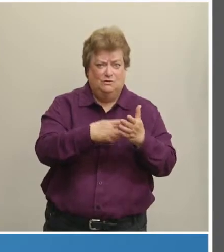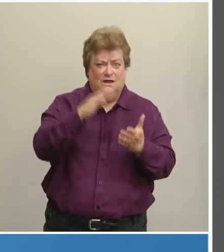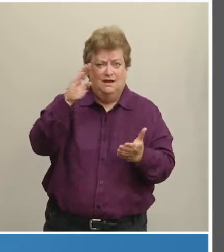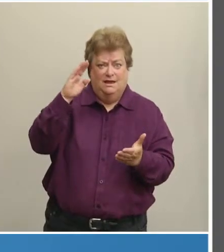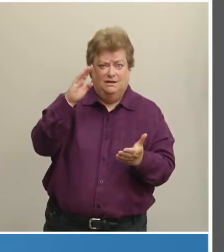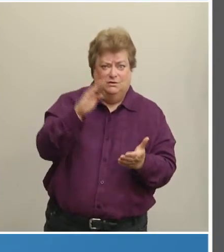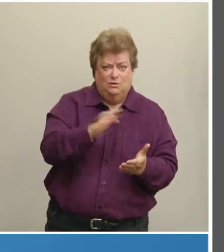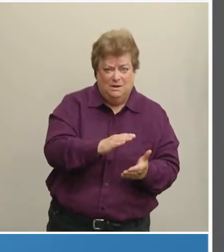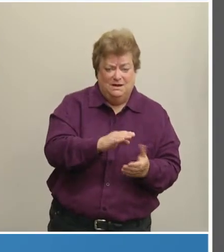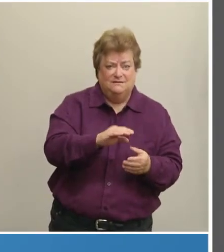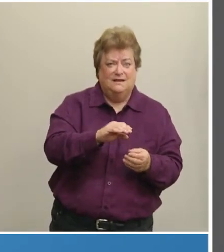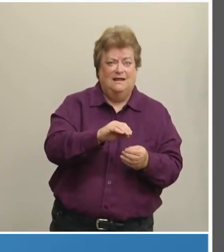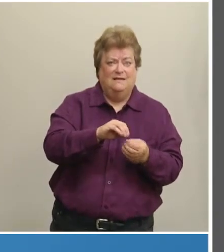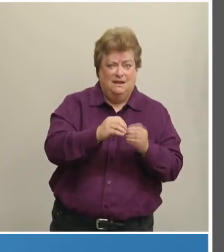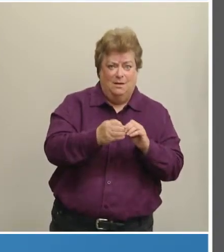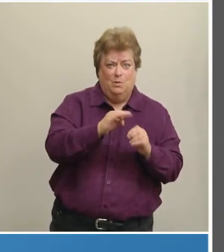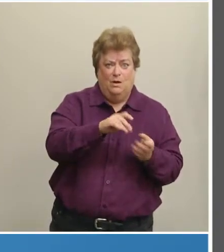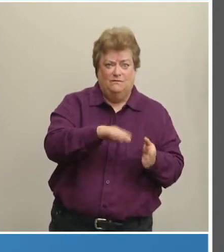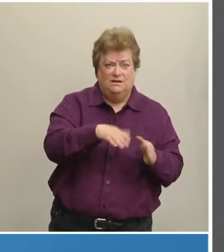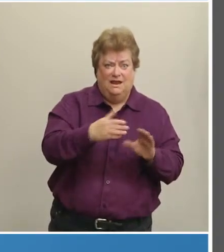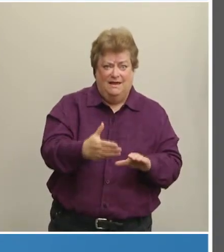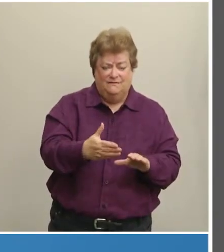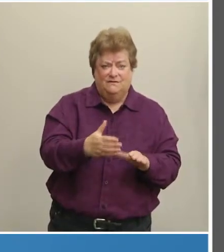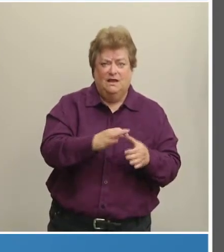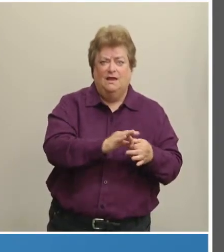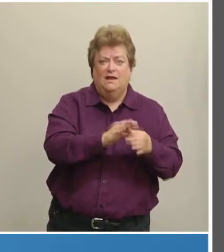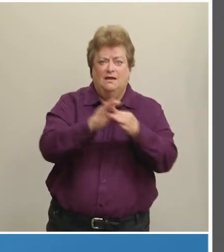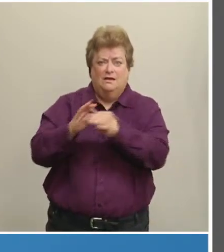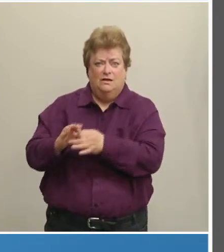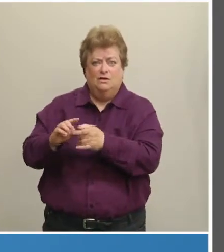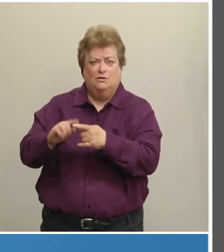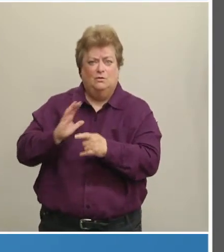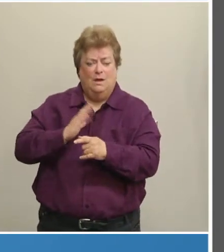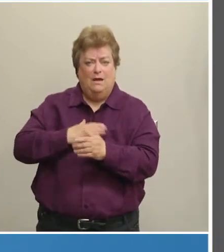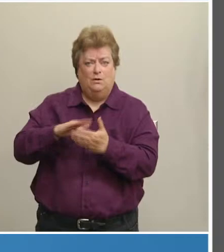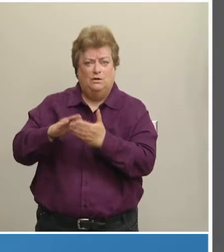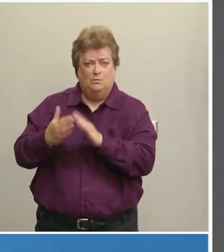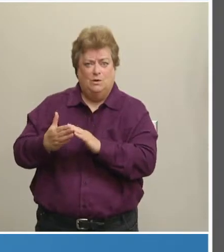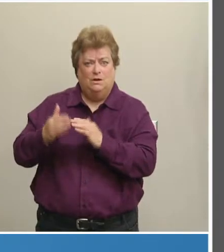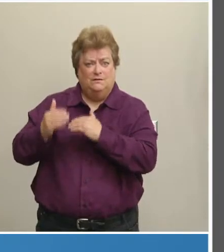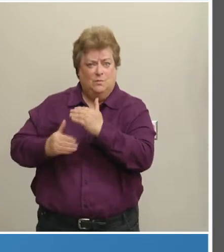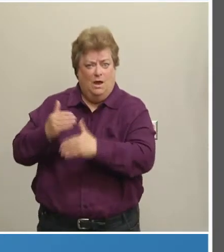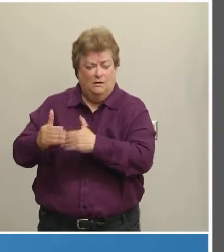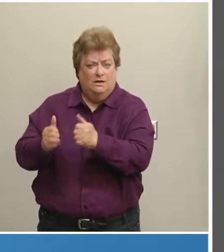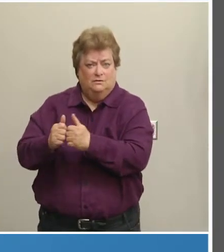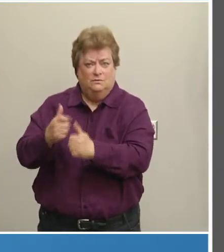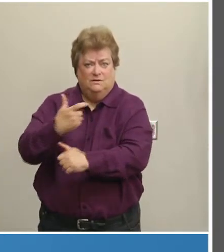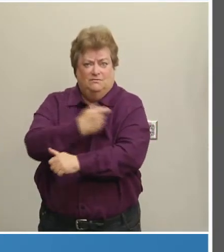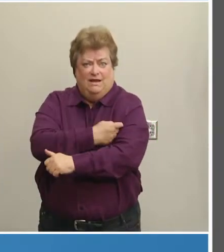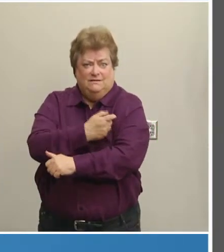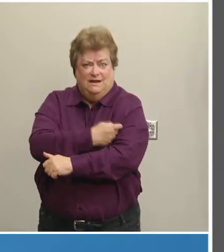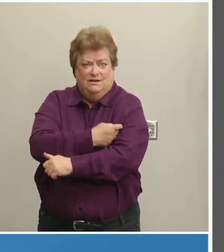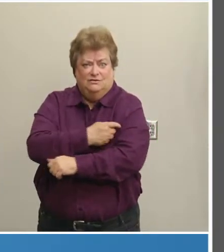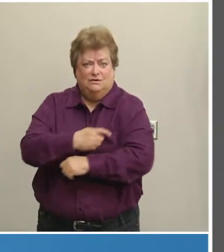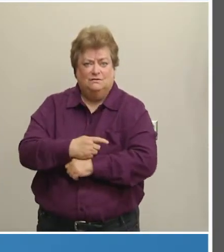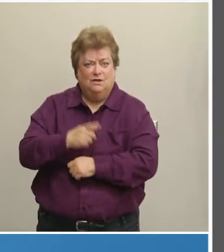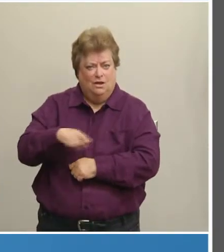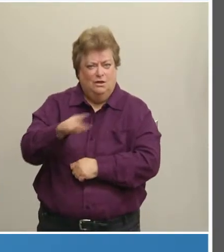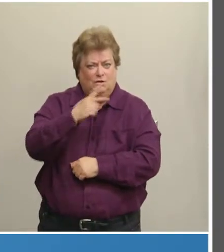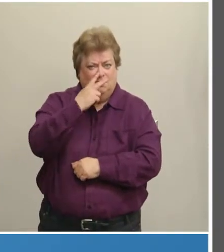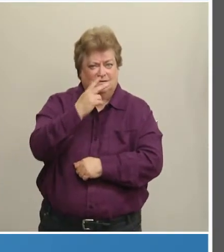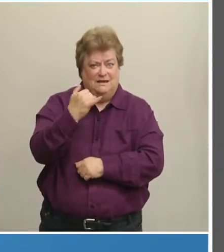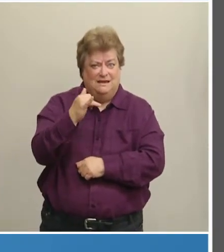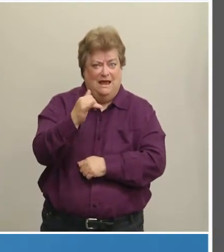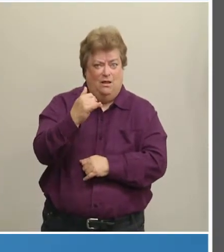in local COVID-19 deaths and how that correlates with our community's progress with vaccinations. As you can see, the